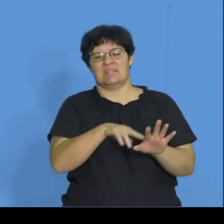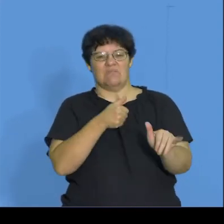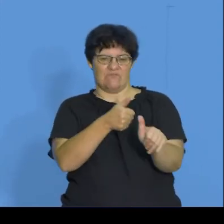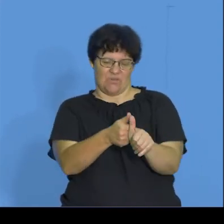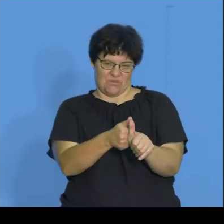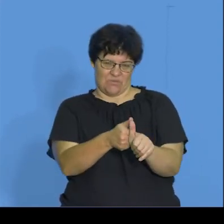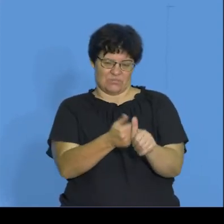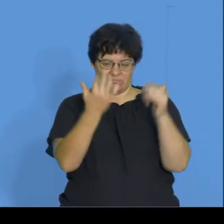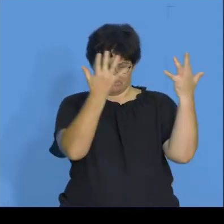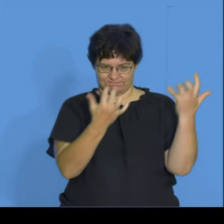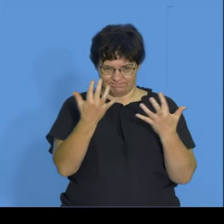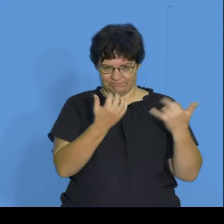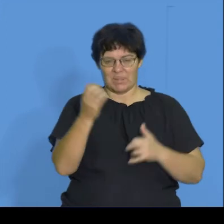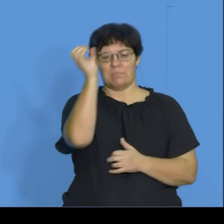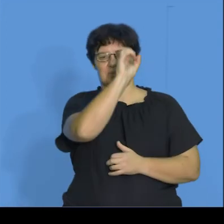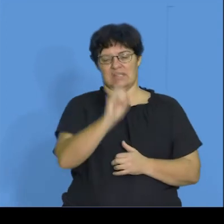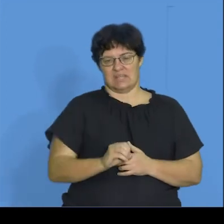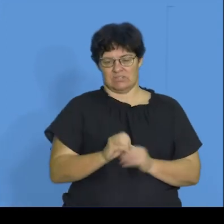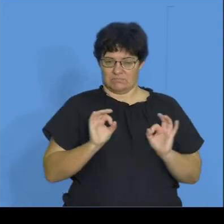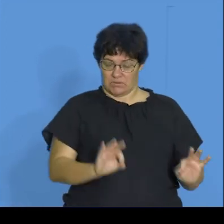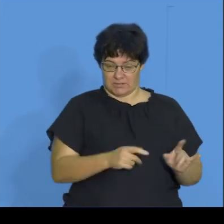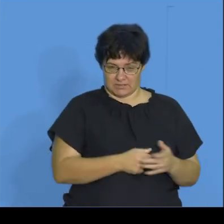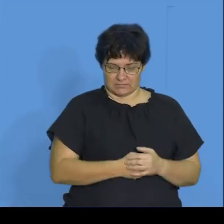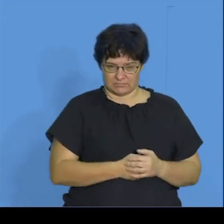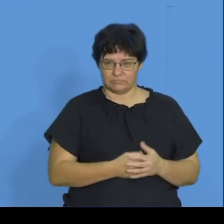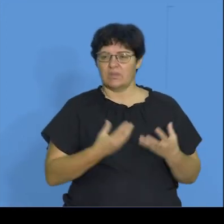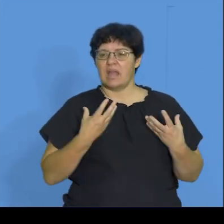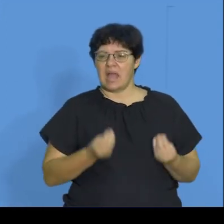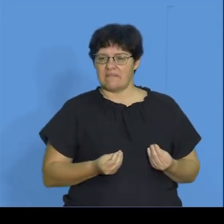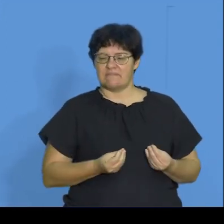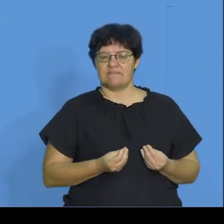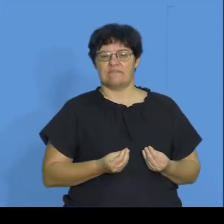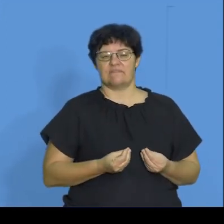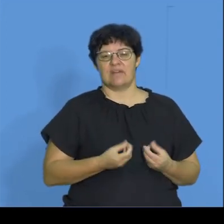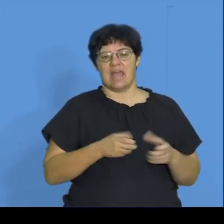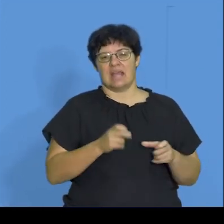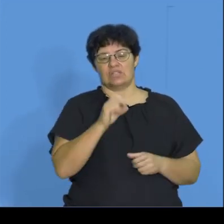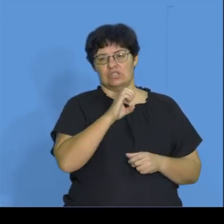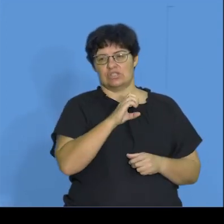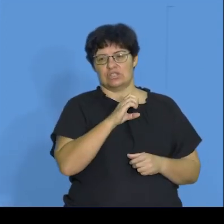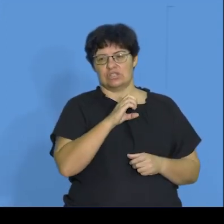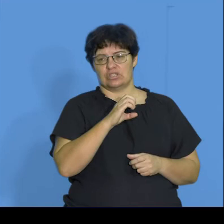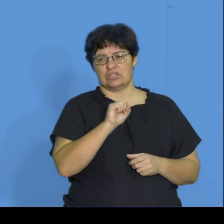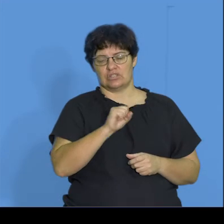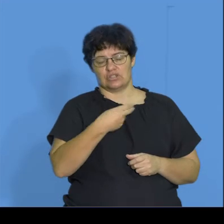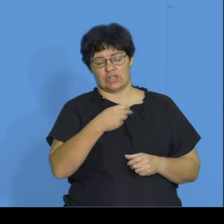as calculating percentage purity. We've got a sample of eggshells, okay? So eggshells, they